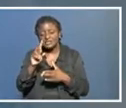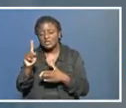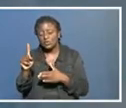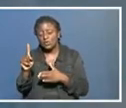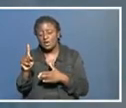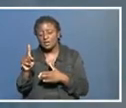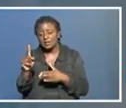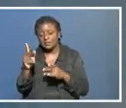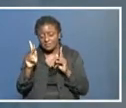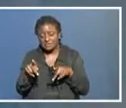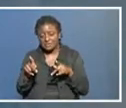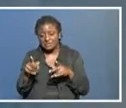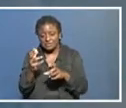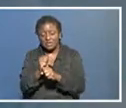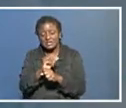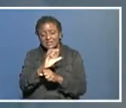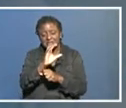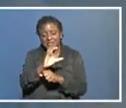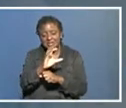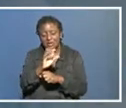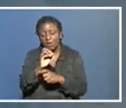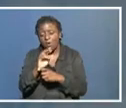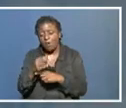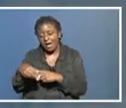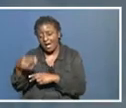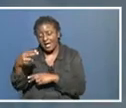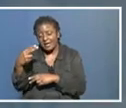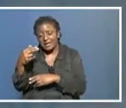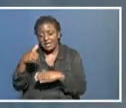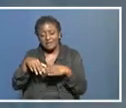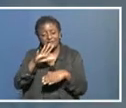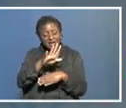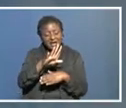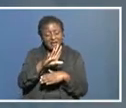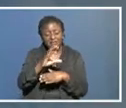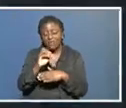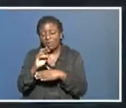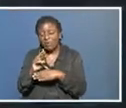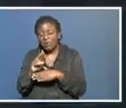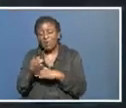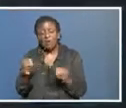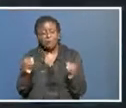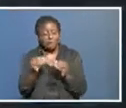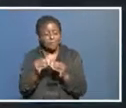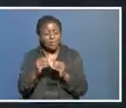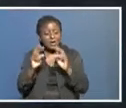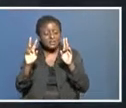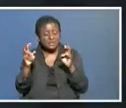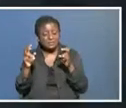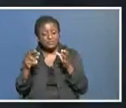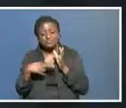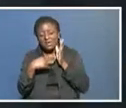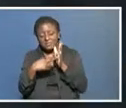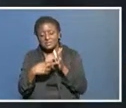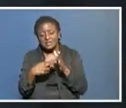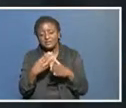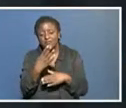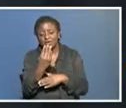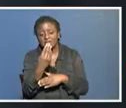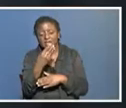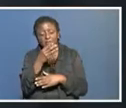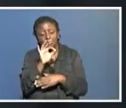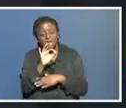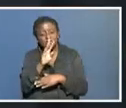candidates, received a grade of C or higher in 5 or more subjects. This represents 14.2% of